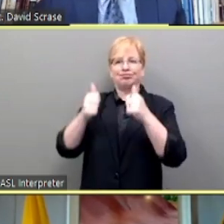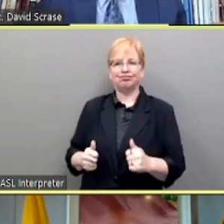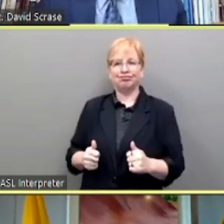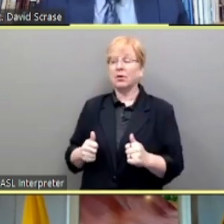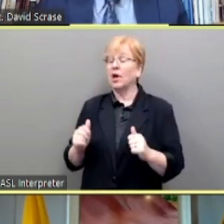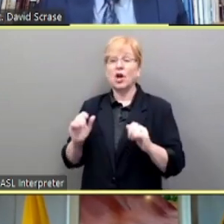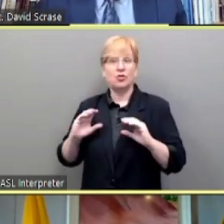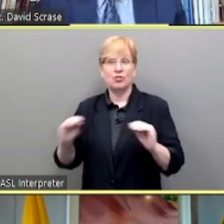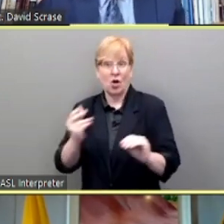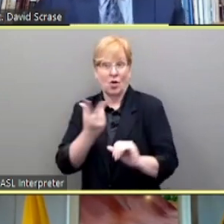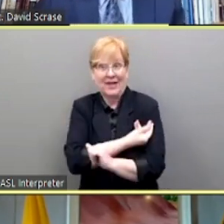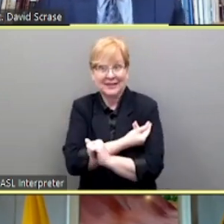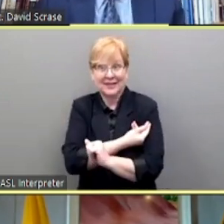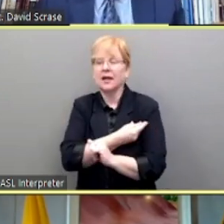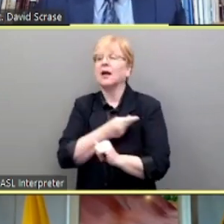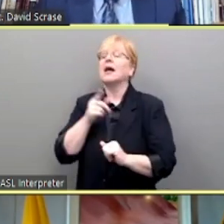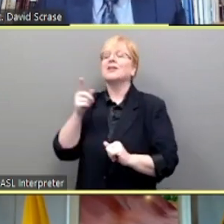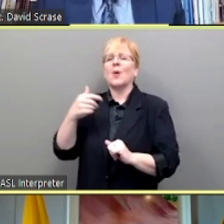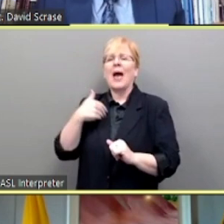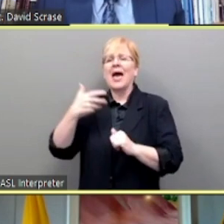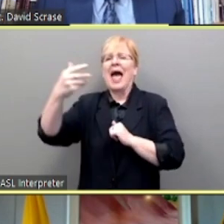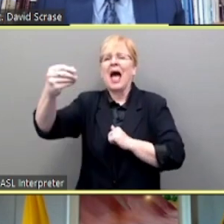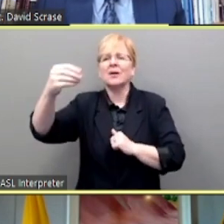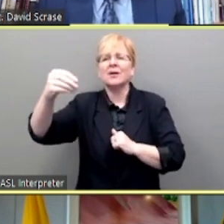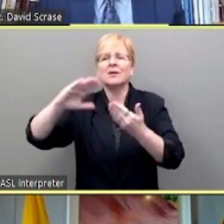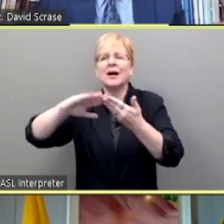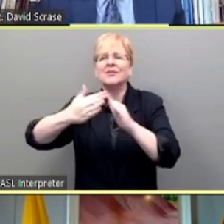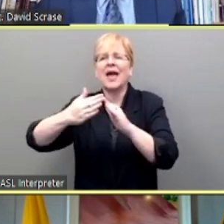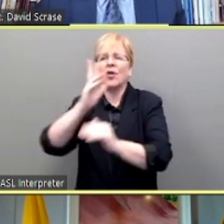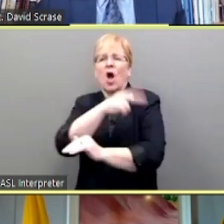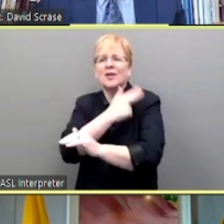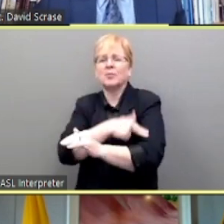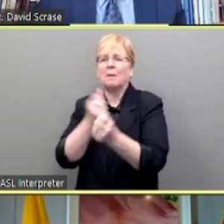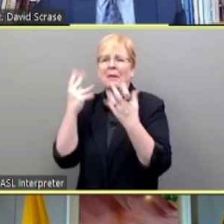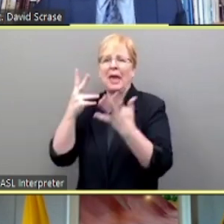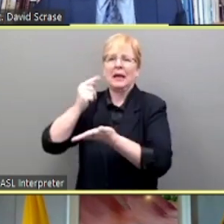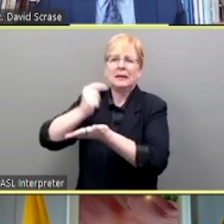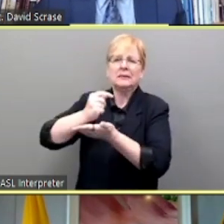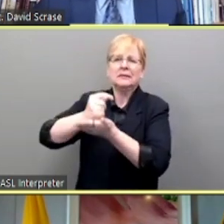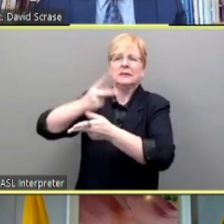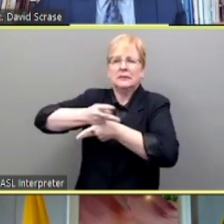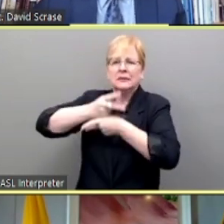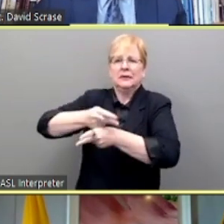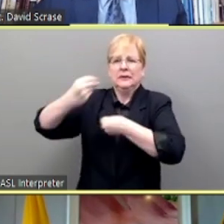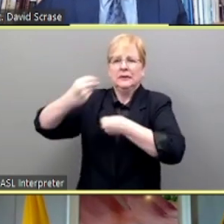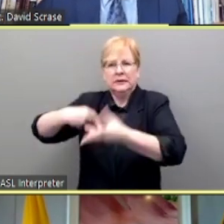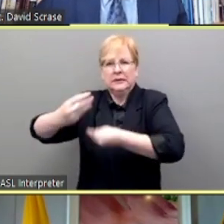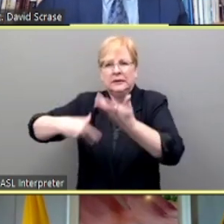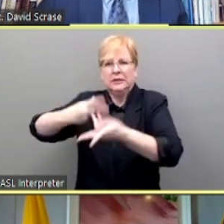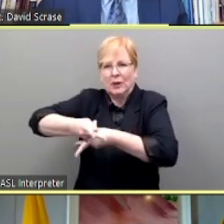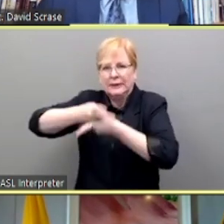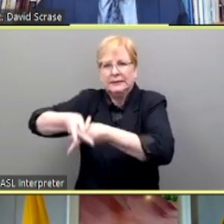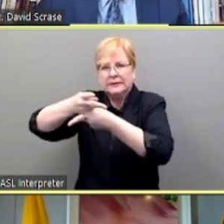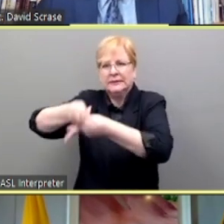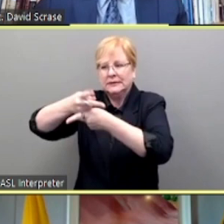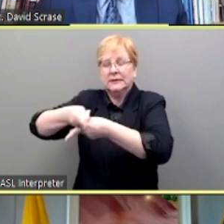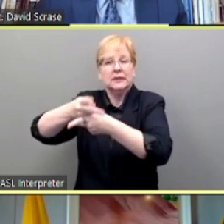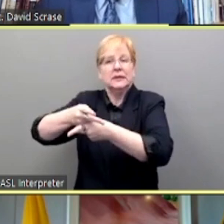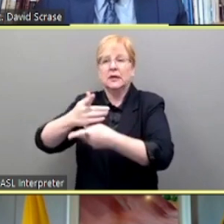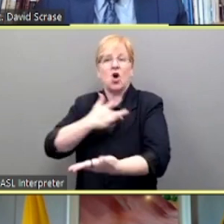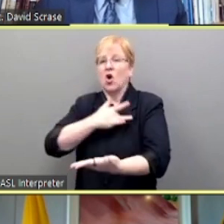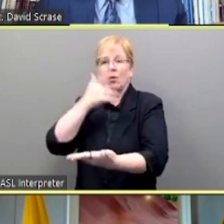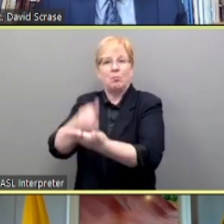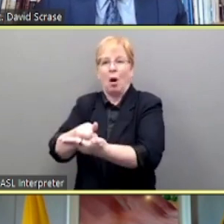hospital to an Albuquerque hospital. Multiple treatments were provided, and he coded, had a